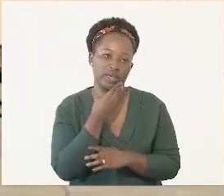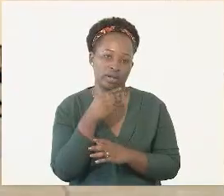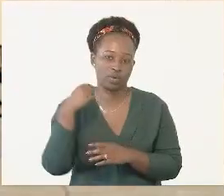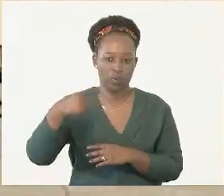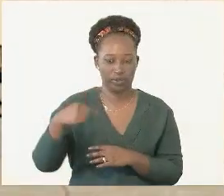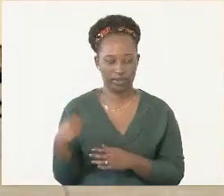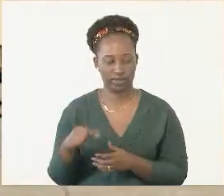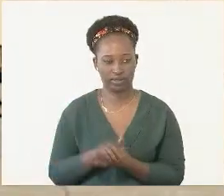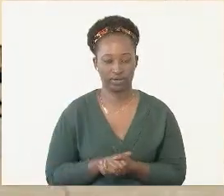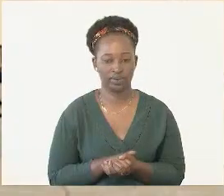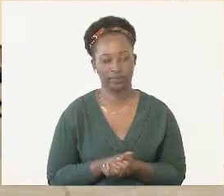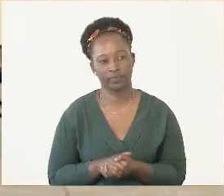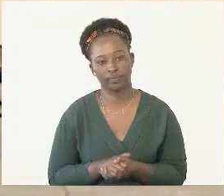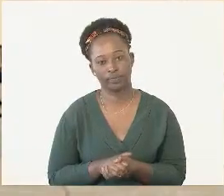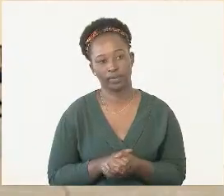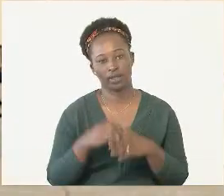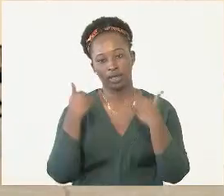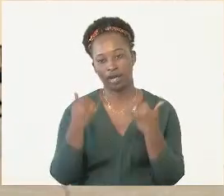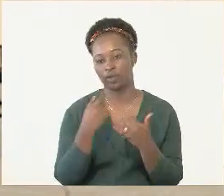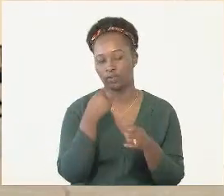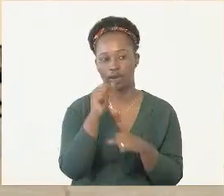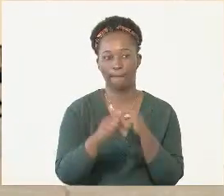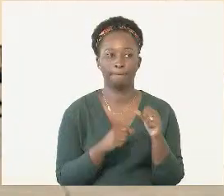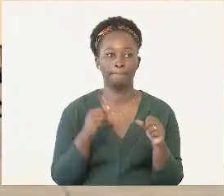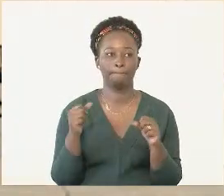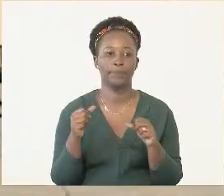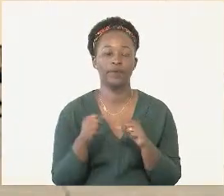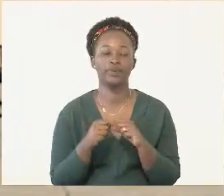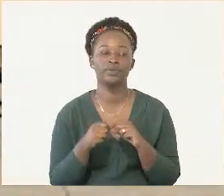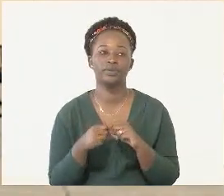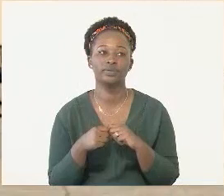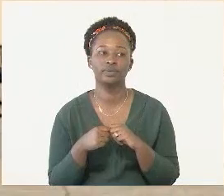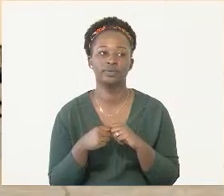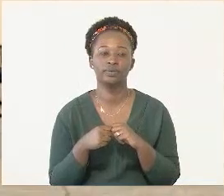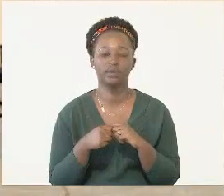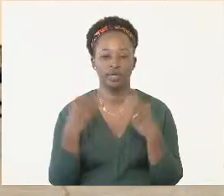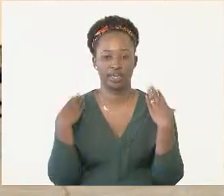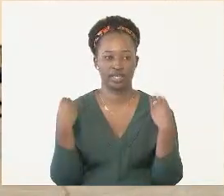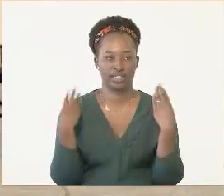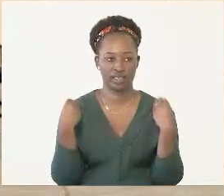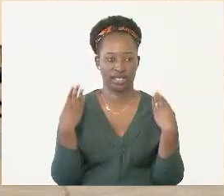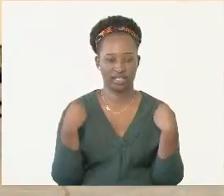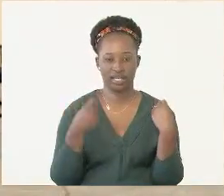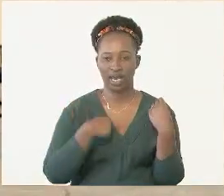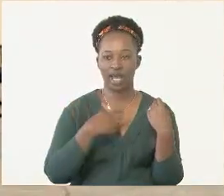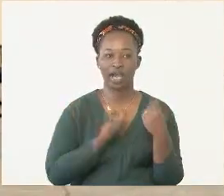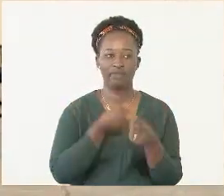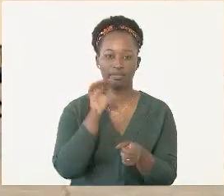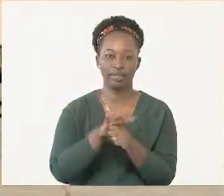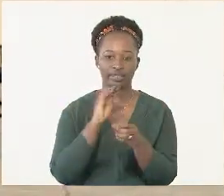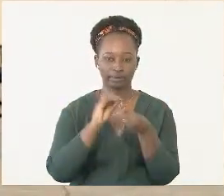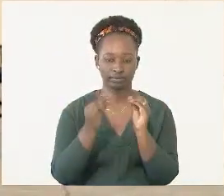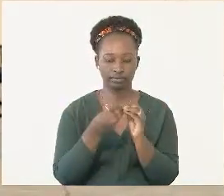way. Let's talk about, now let's go on our exercise. I have very many number